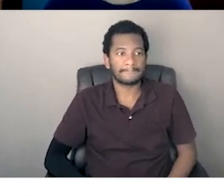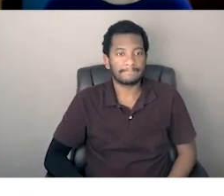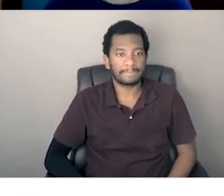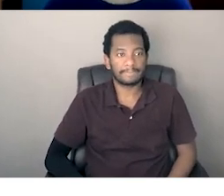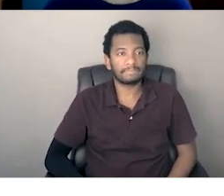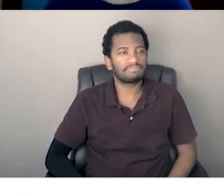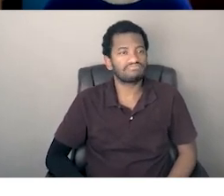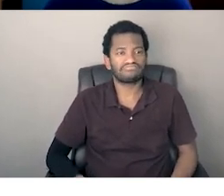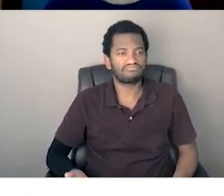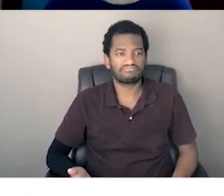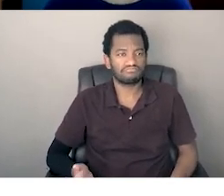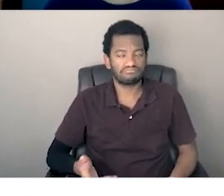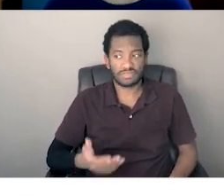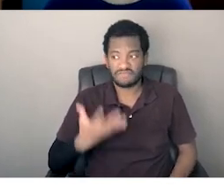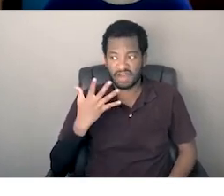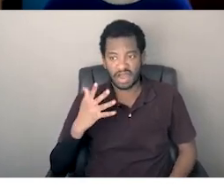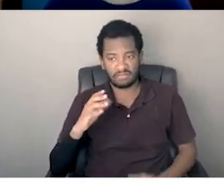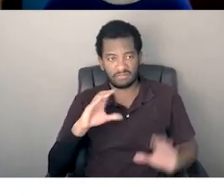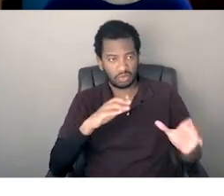So, what are these 5 domains?